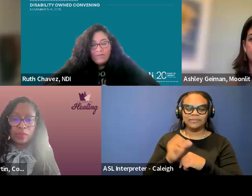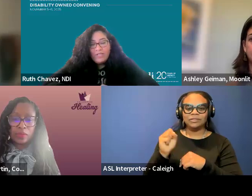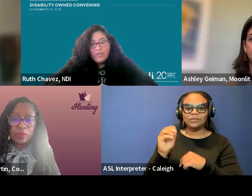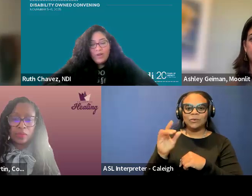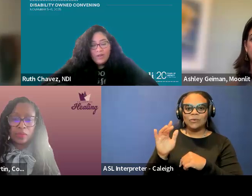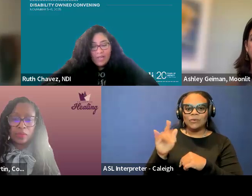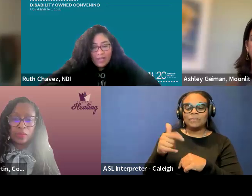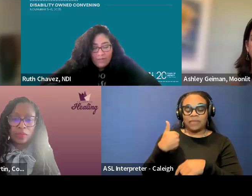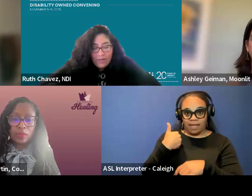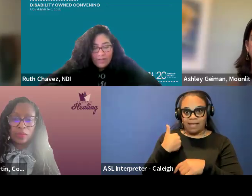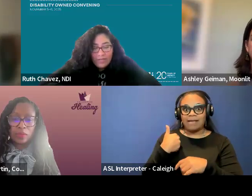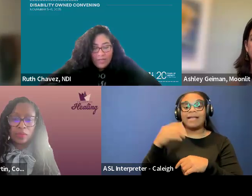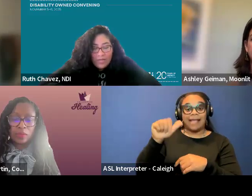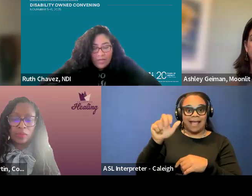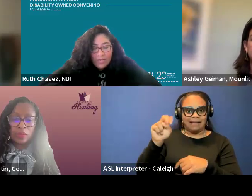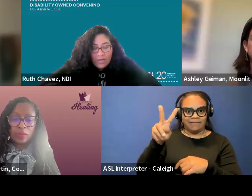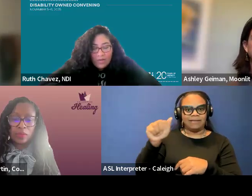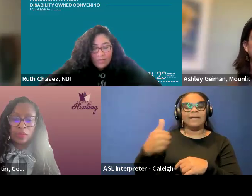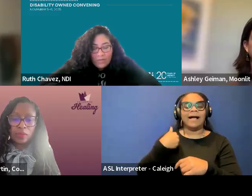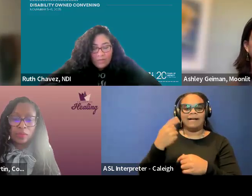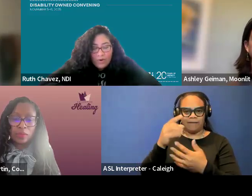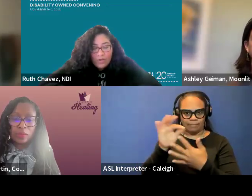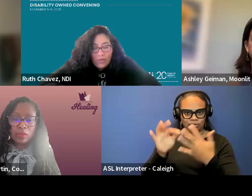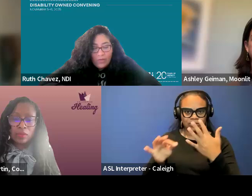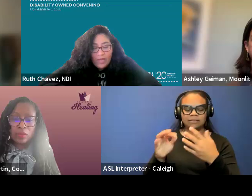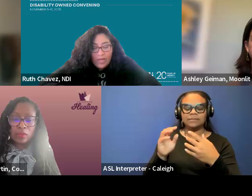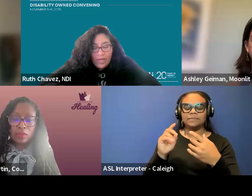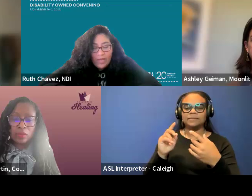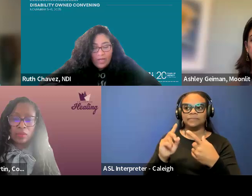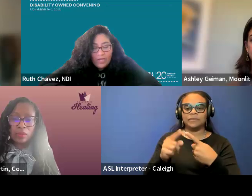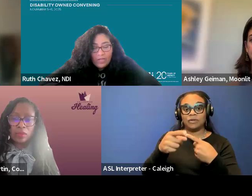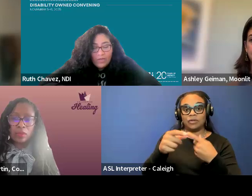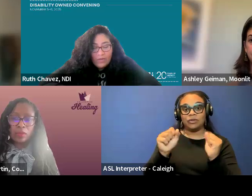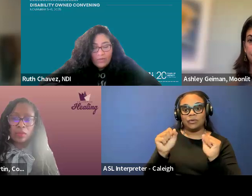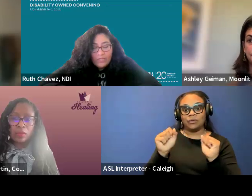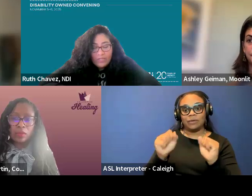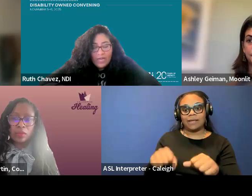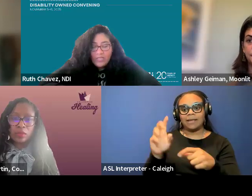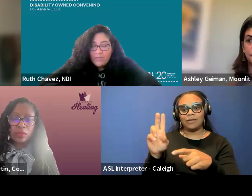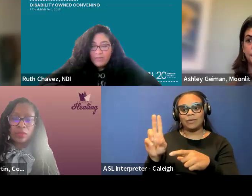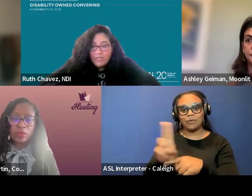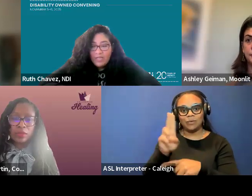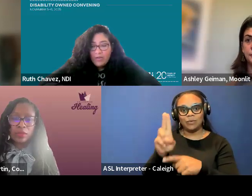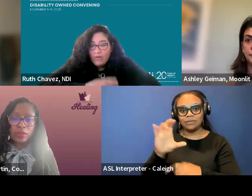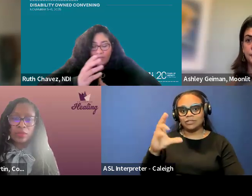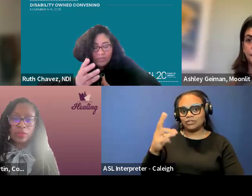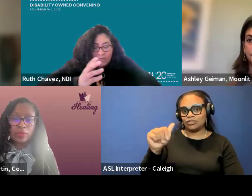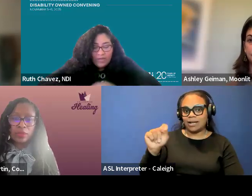There is a feature on Canva where you can use